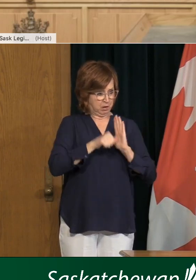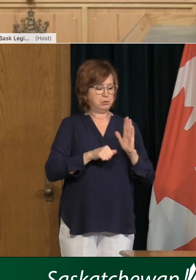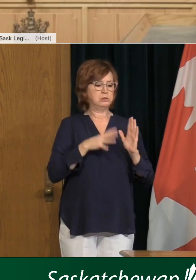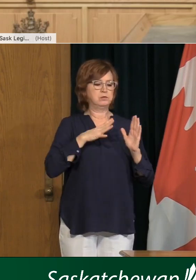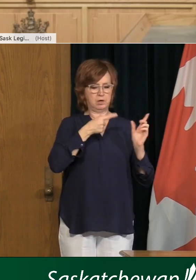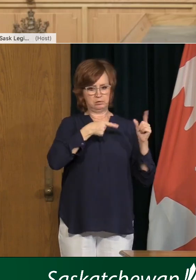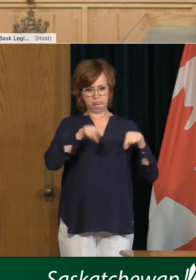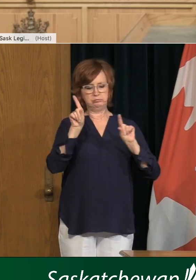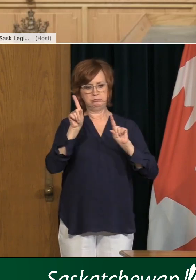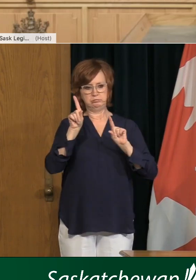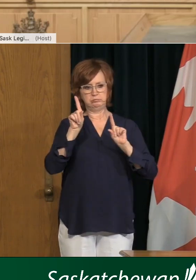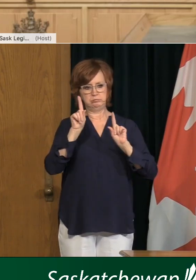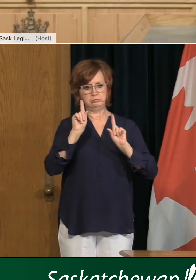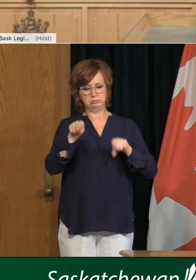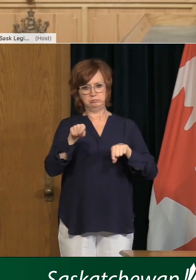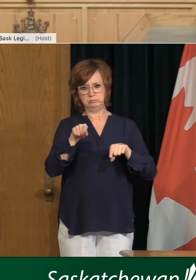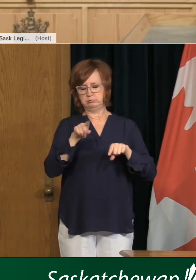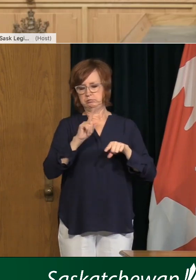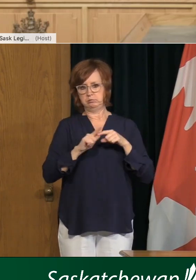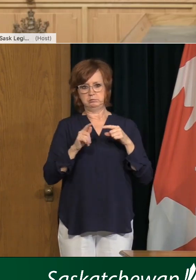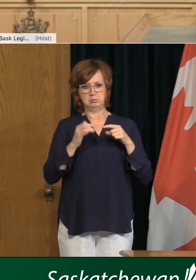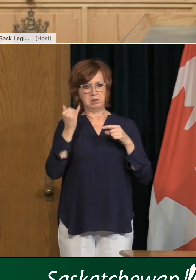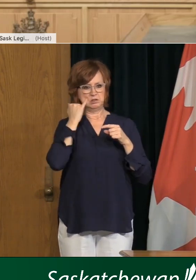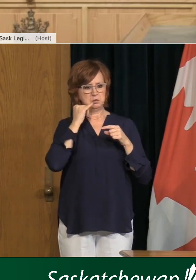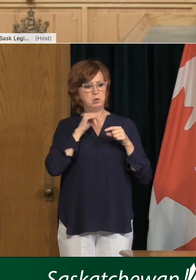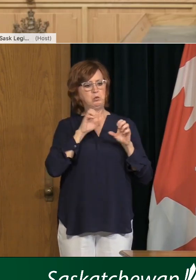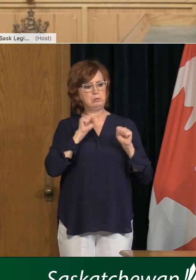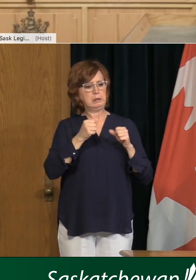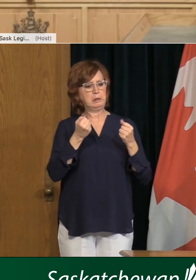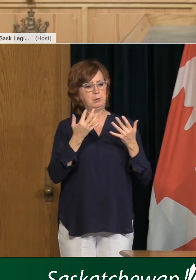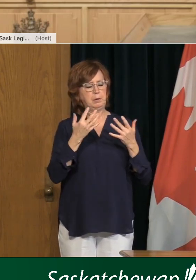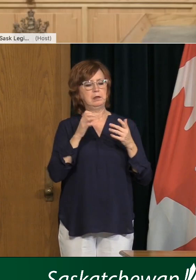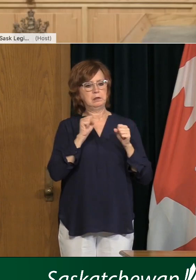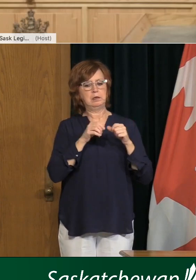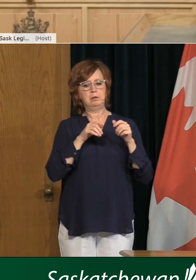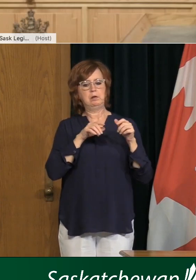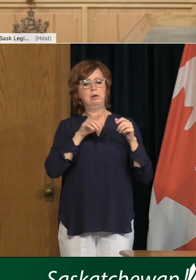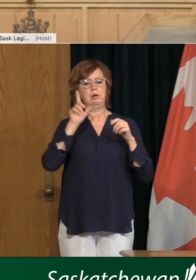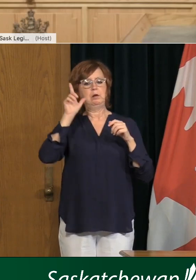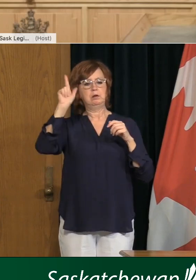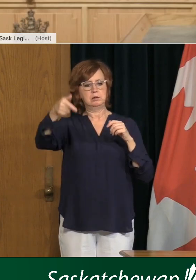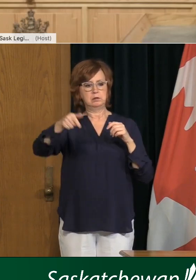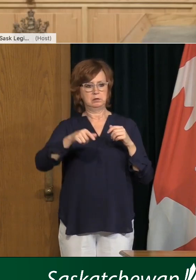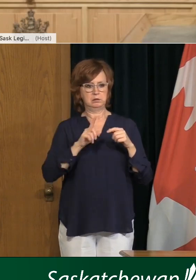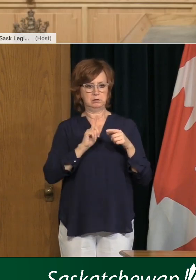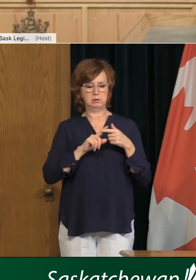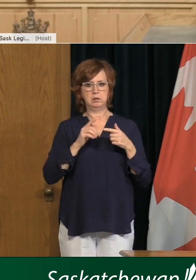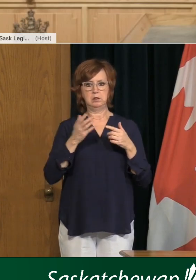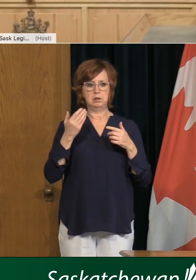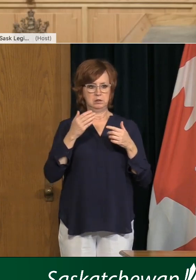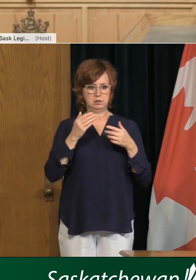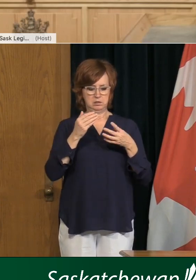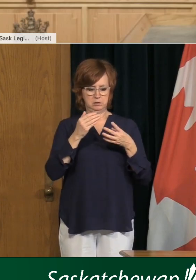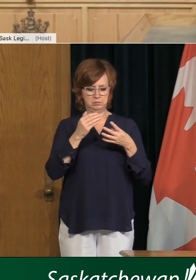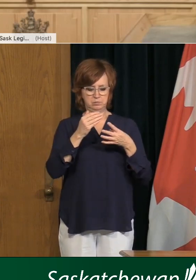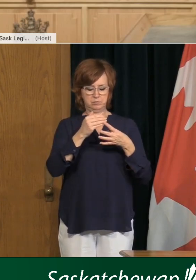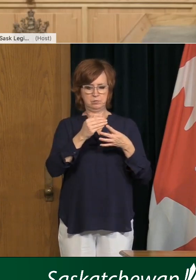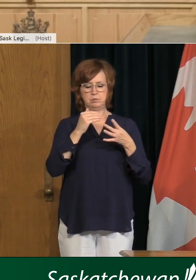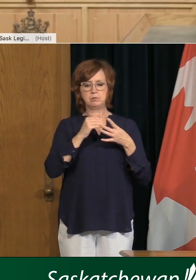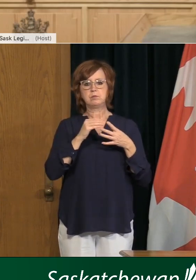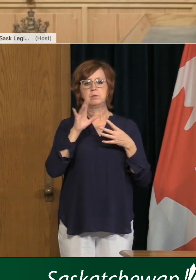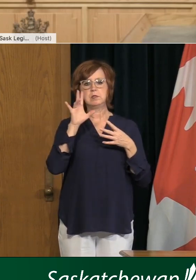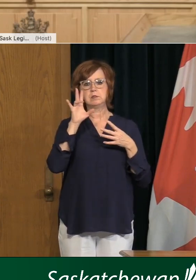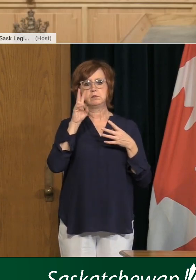service expansions will occur in a ratio of 75% day surgeries to 25%